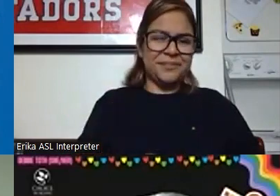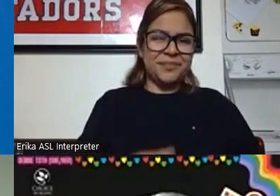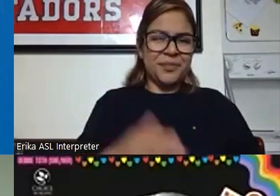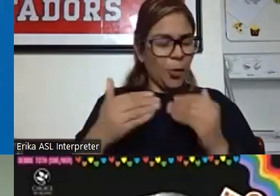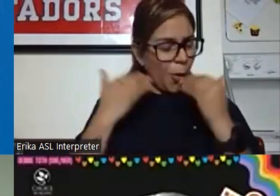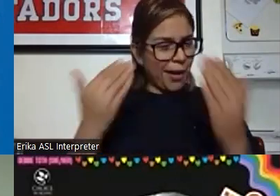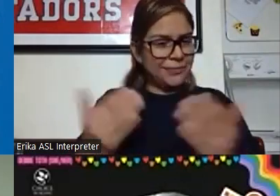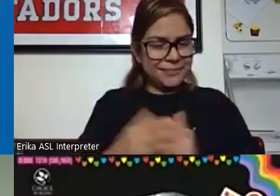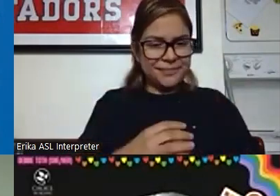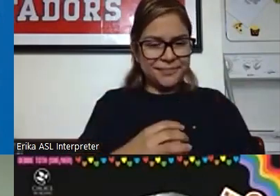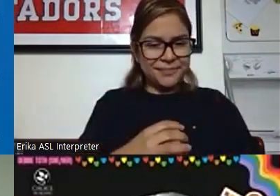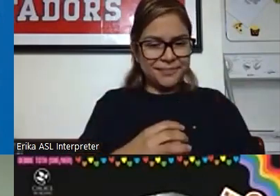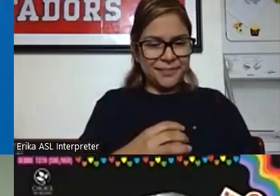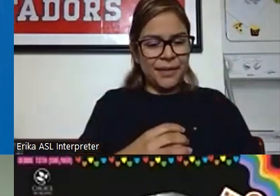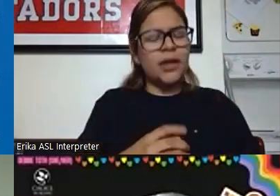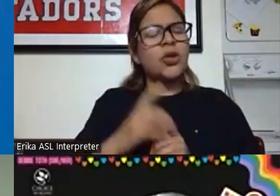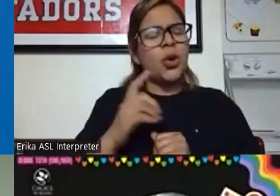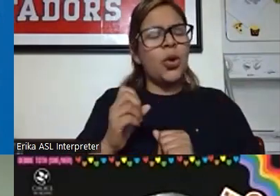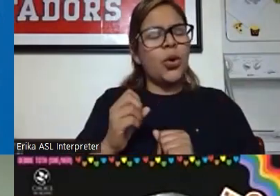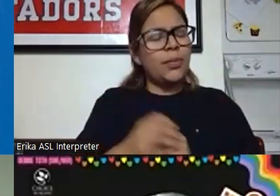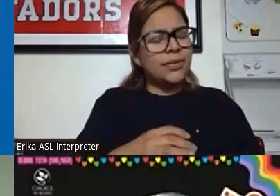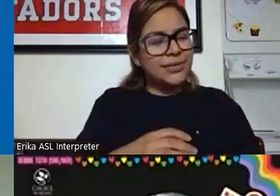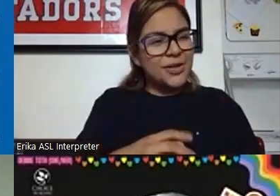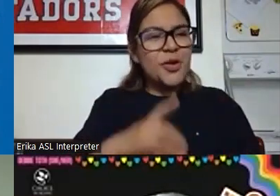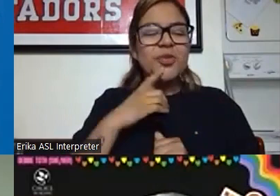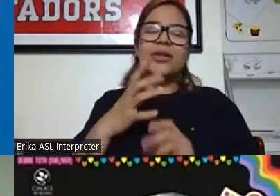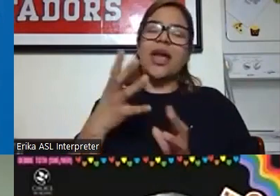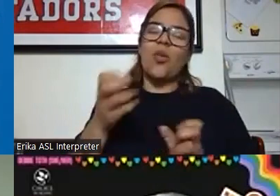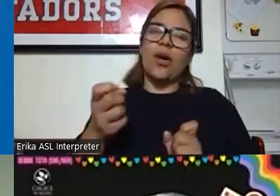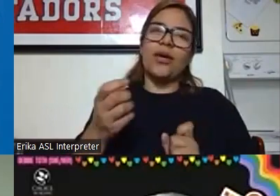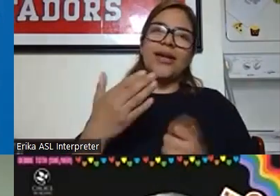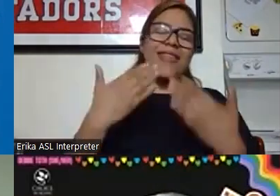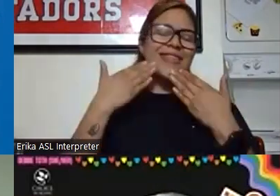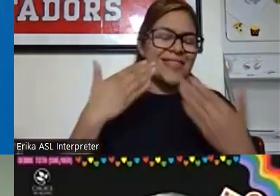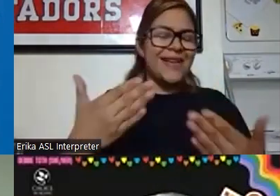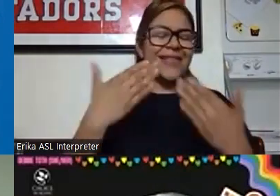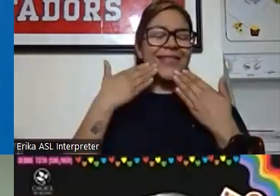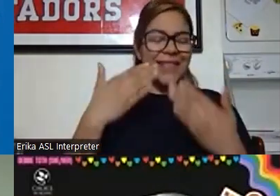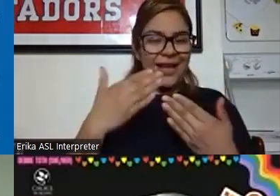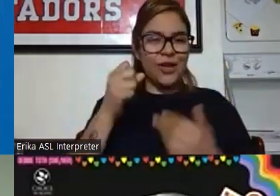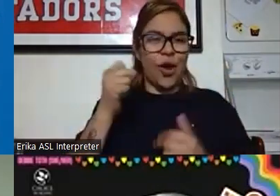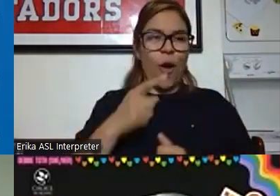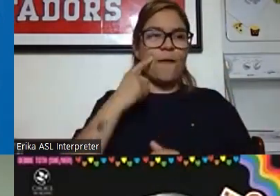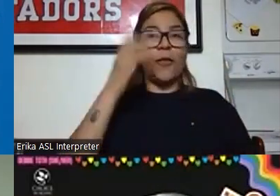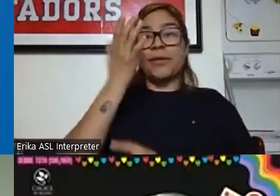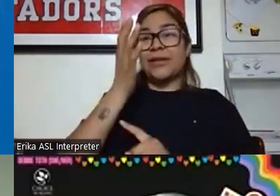comment. First of all, I want to really thank everyone for the great presentation and dialogue we had